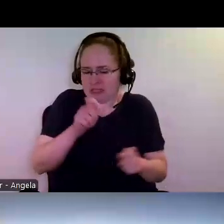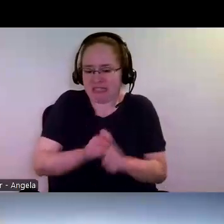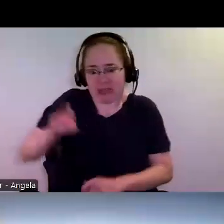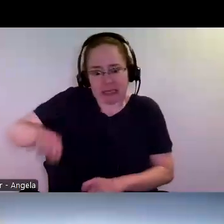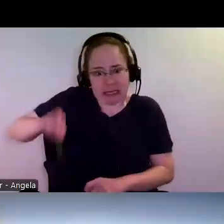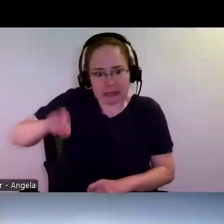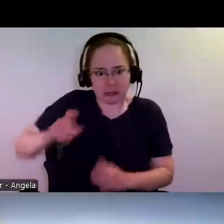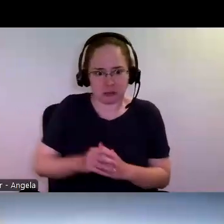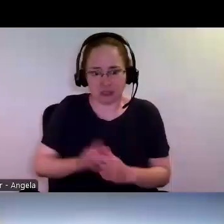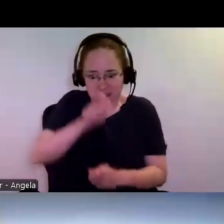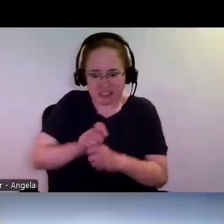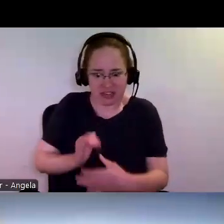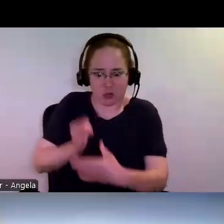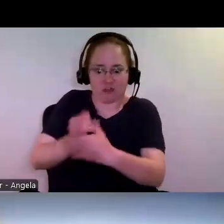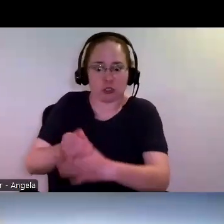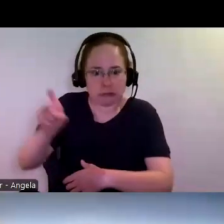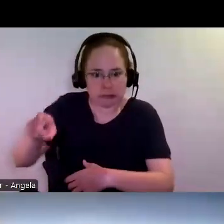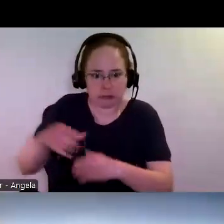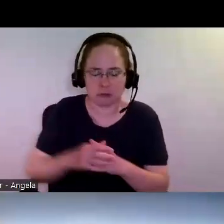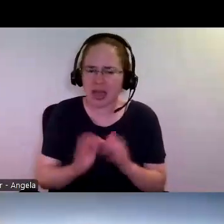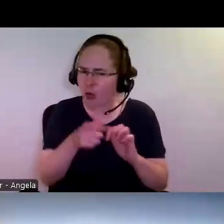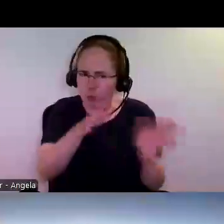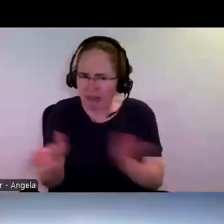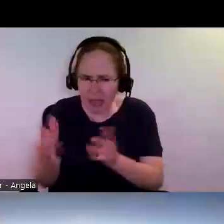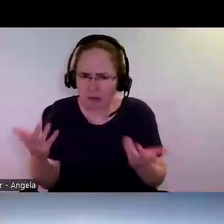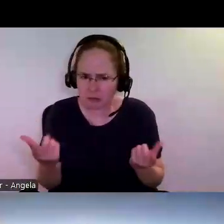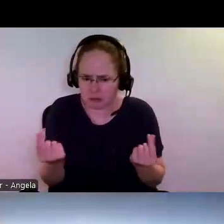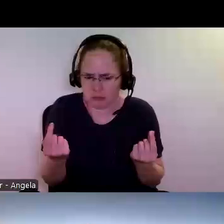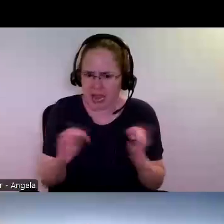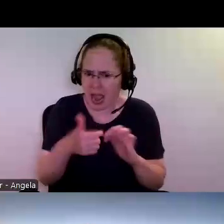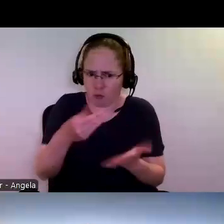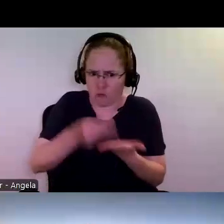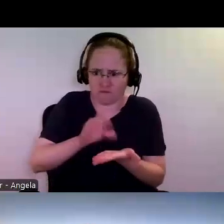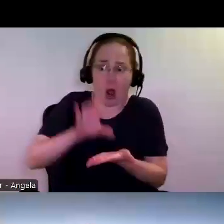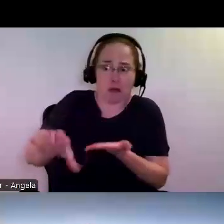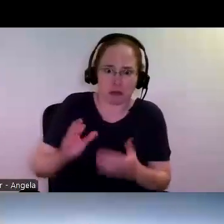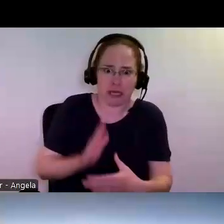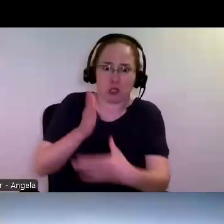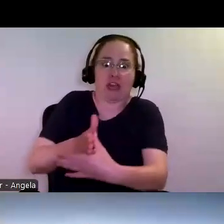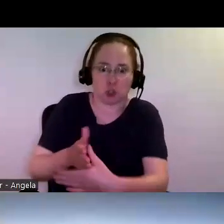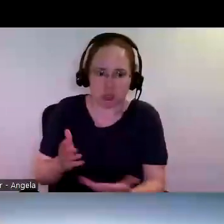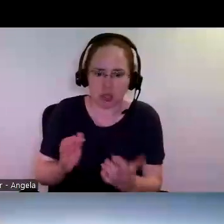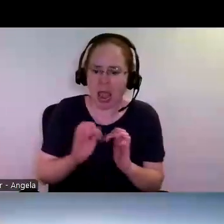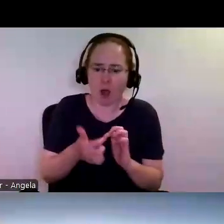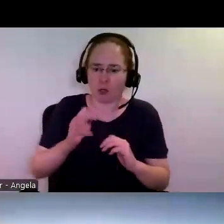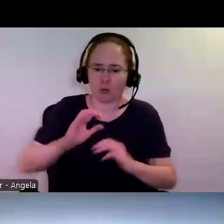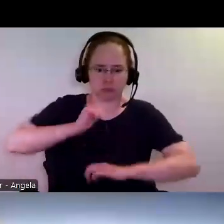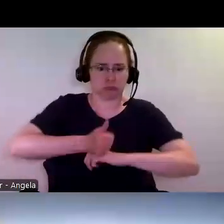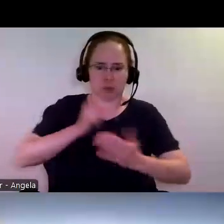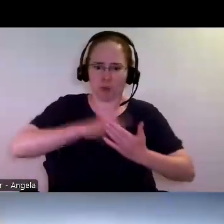and interventions. How do you plan for that? How do you fund those interventions? How do you build